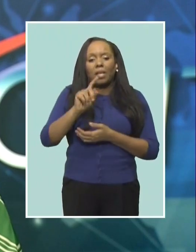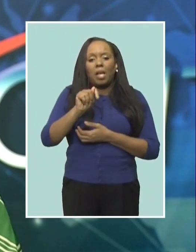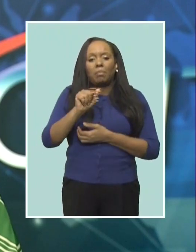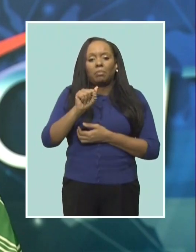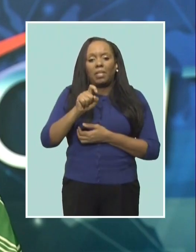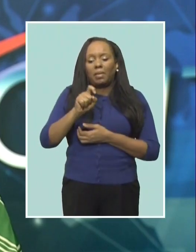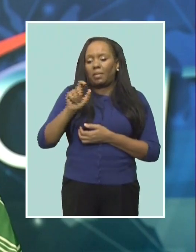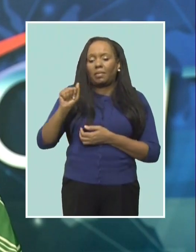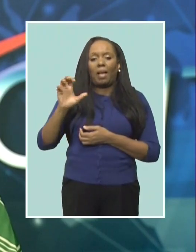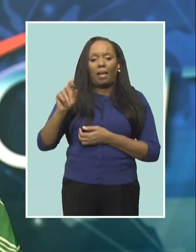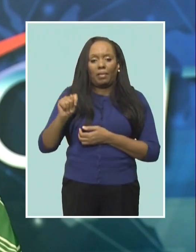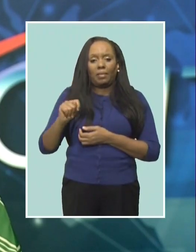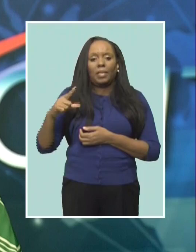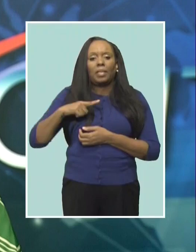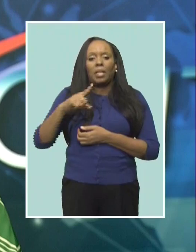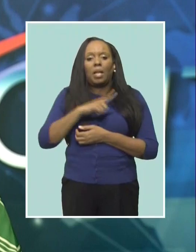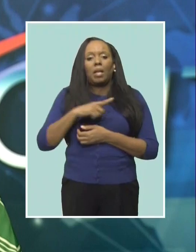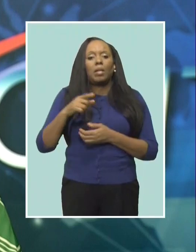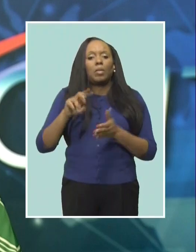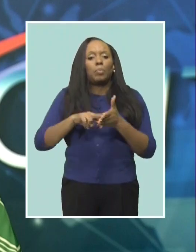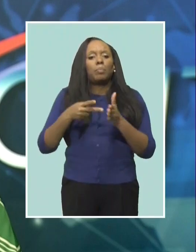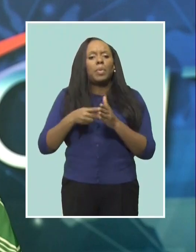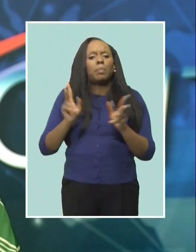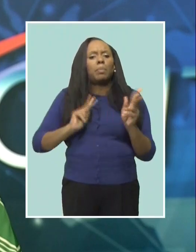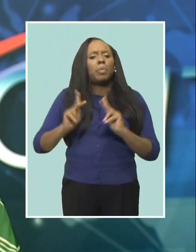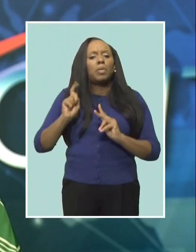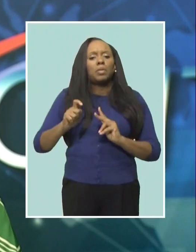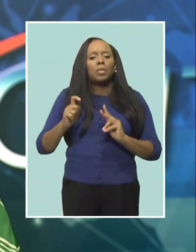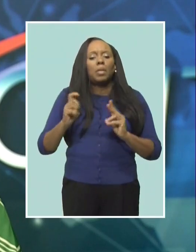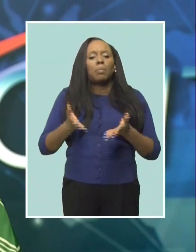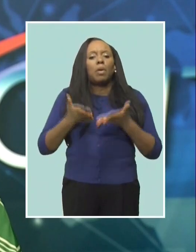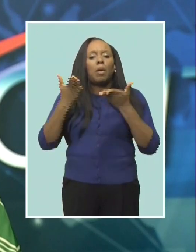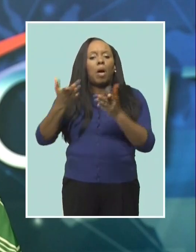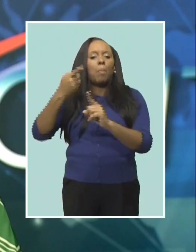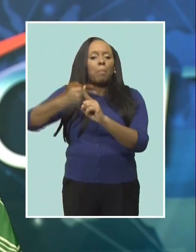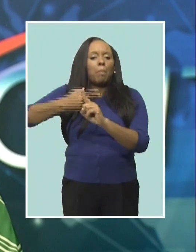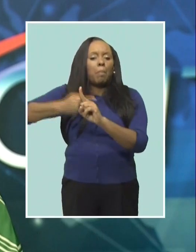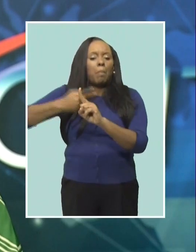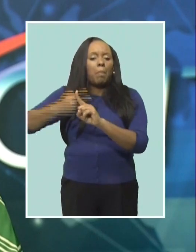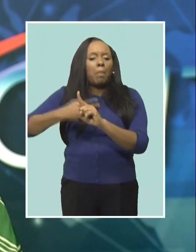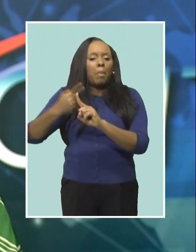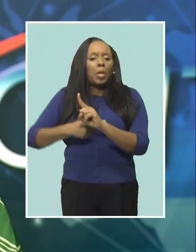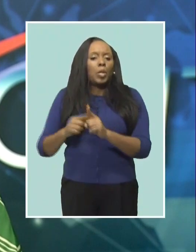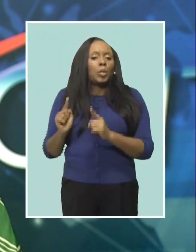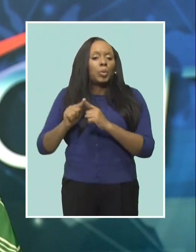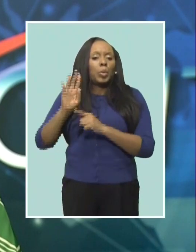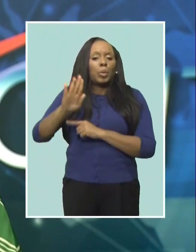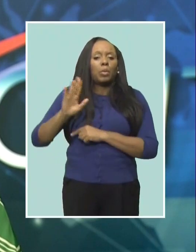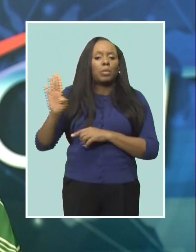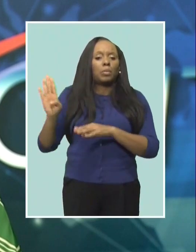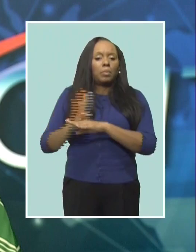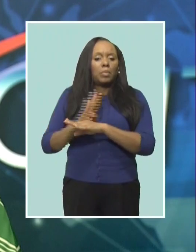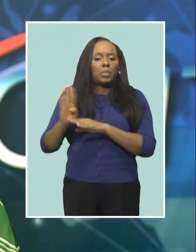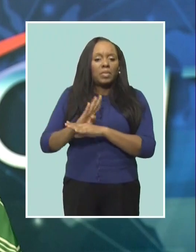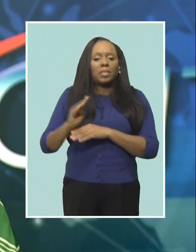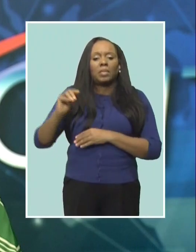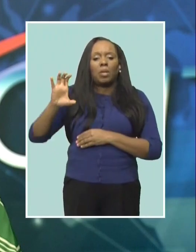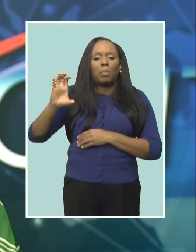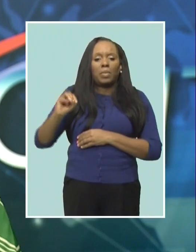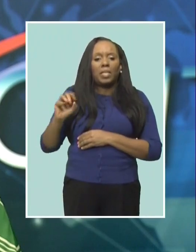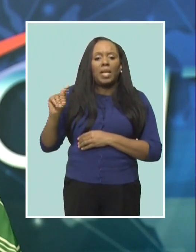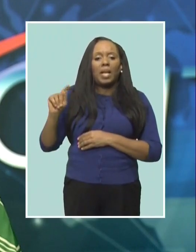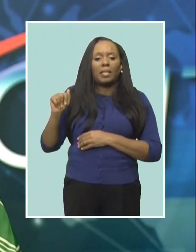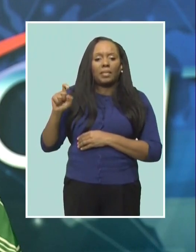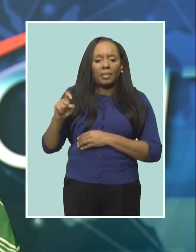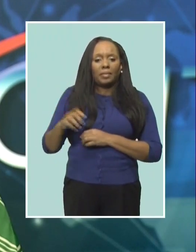The legislation requires taxpayers to submit monthly prepayments toward their estimated corporation tax liability for